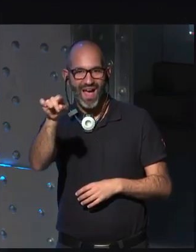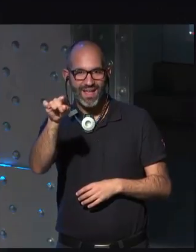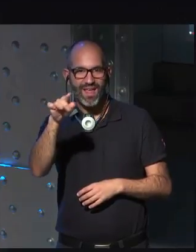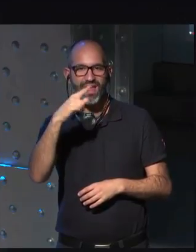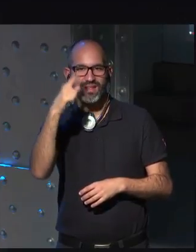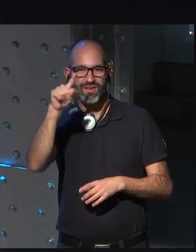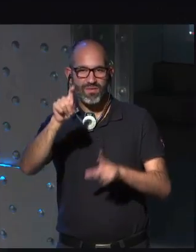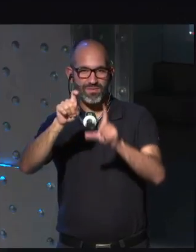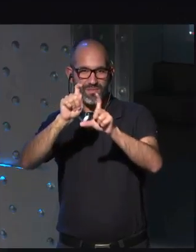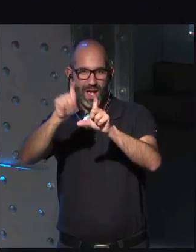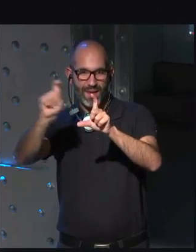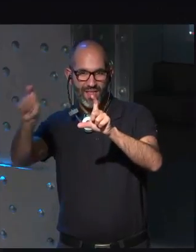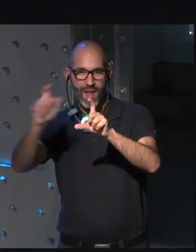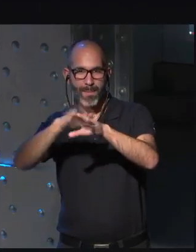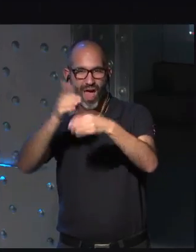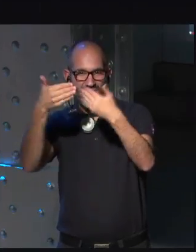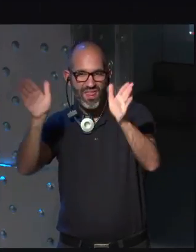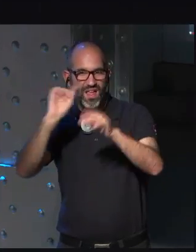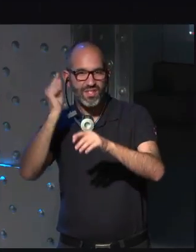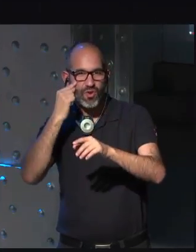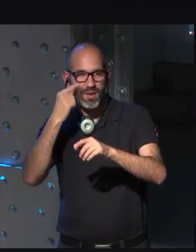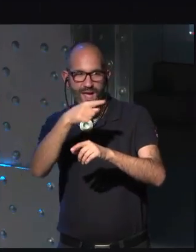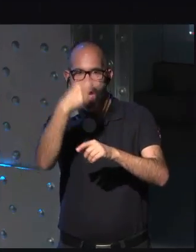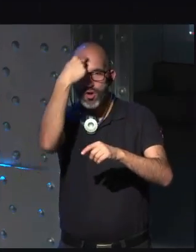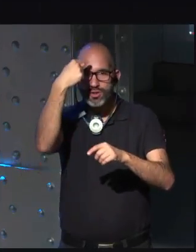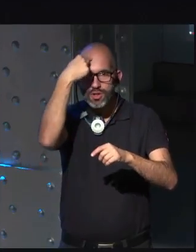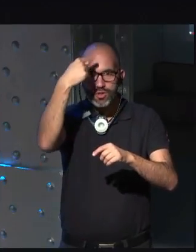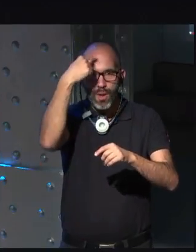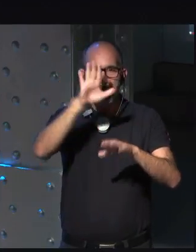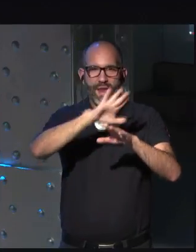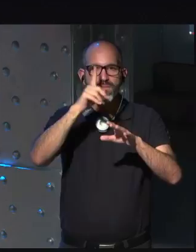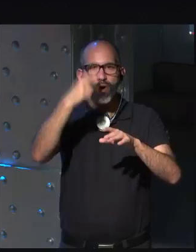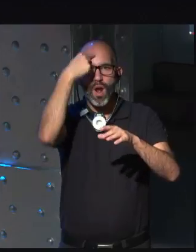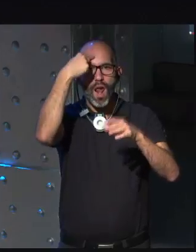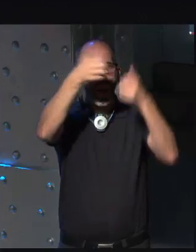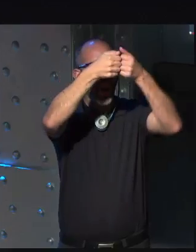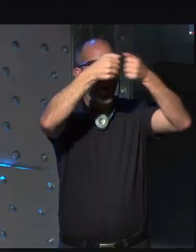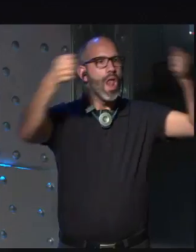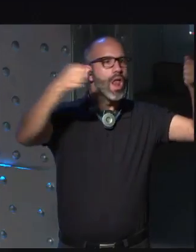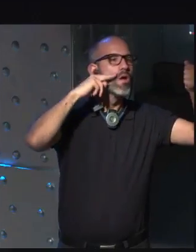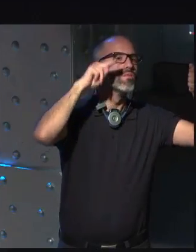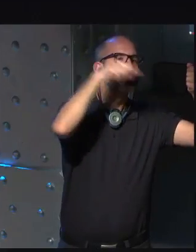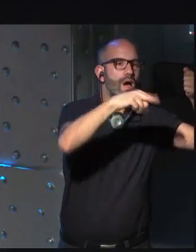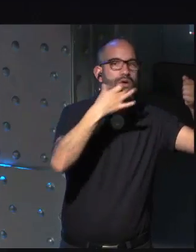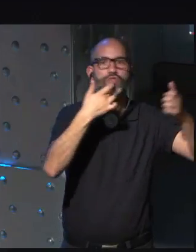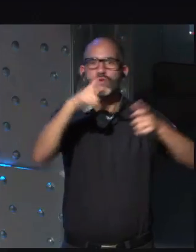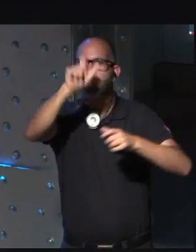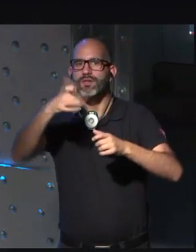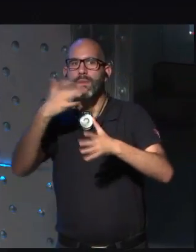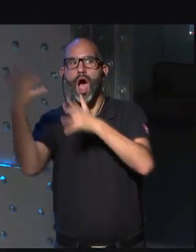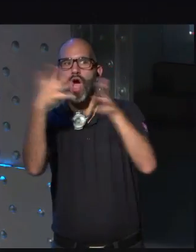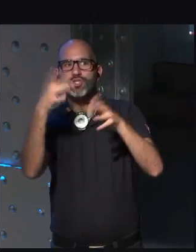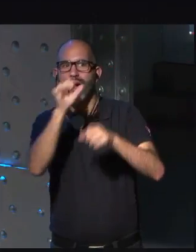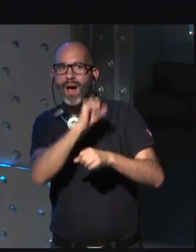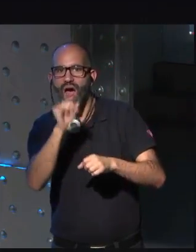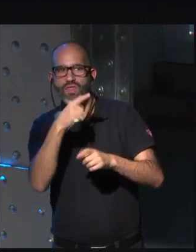it felt to him like it was reading his mind. And every song that they gave him that he'd never heard before, he liked it. And then I tried it, and I was like, I don't know, I guess